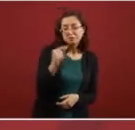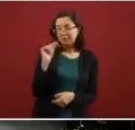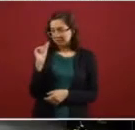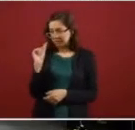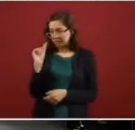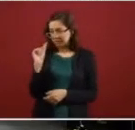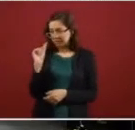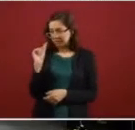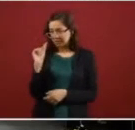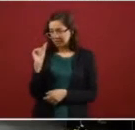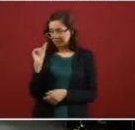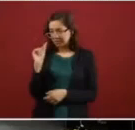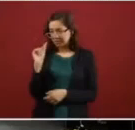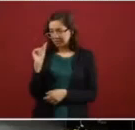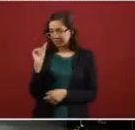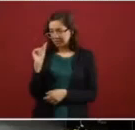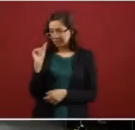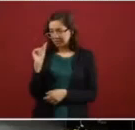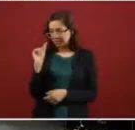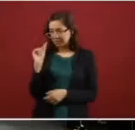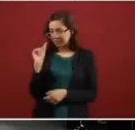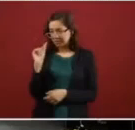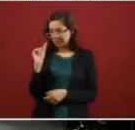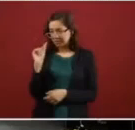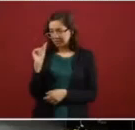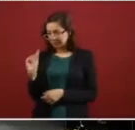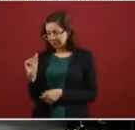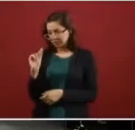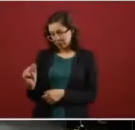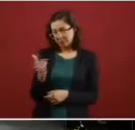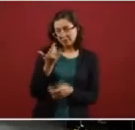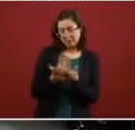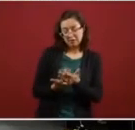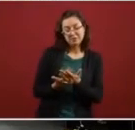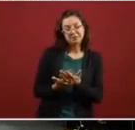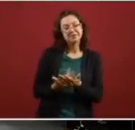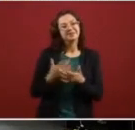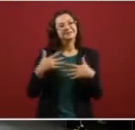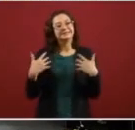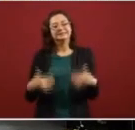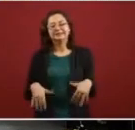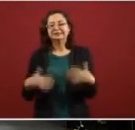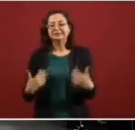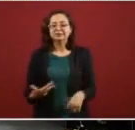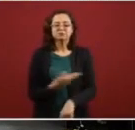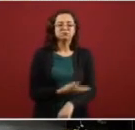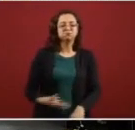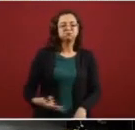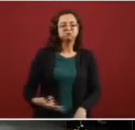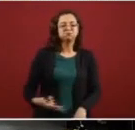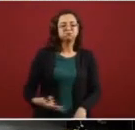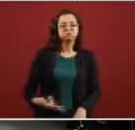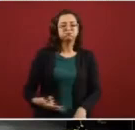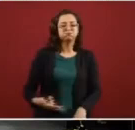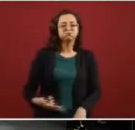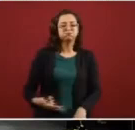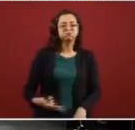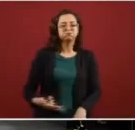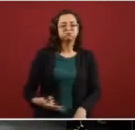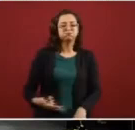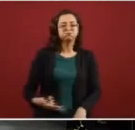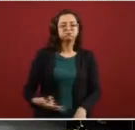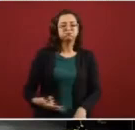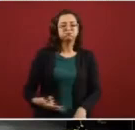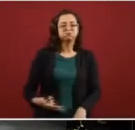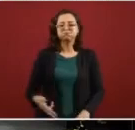los países. And of course, that's normal in all the countries. Entonces, eso prolongó todavía más. So this prolonged